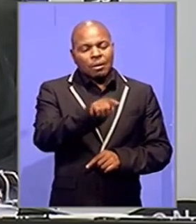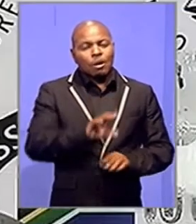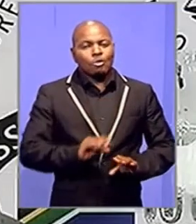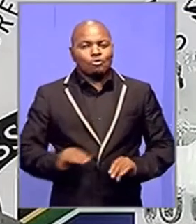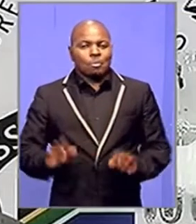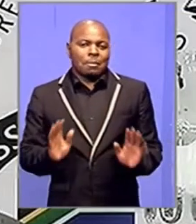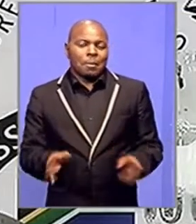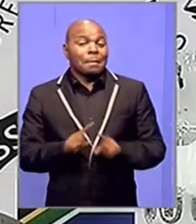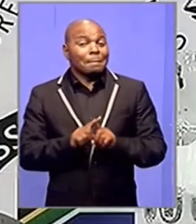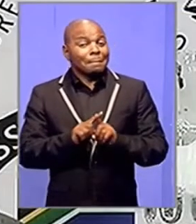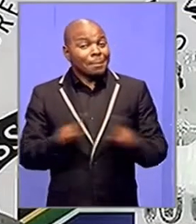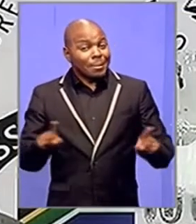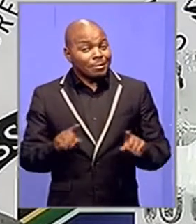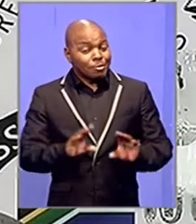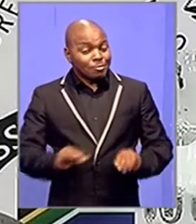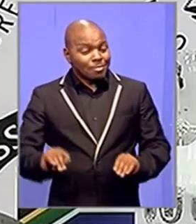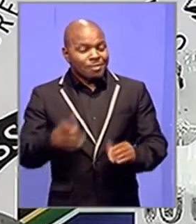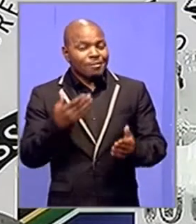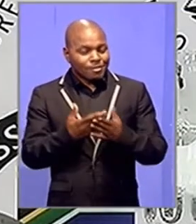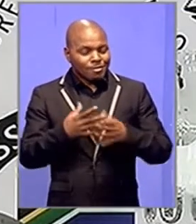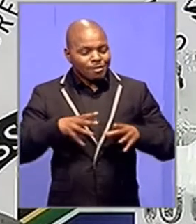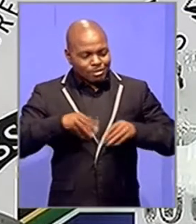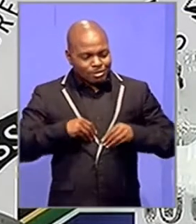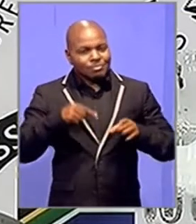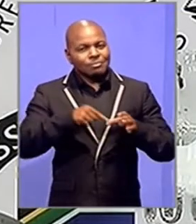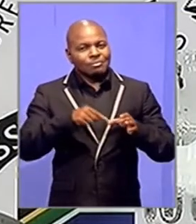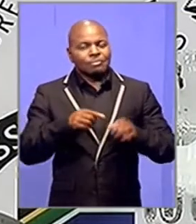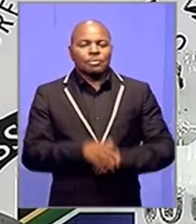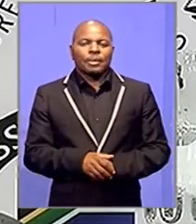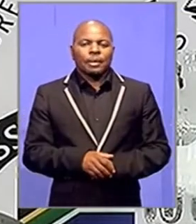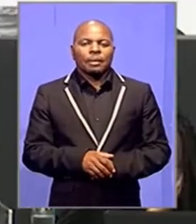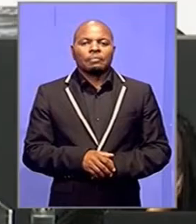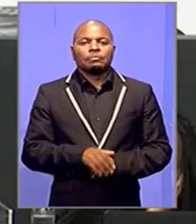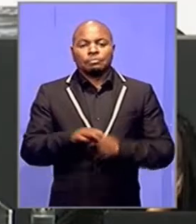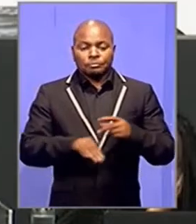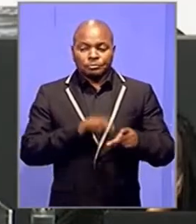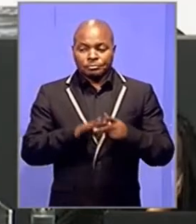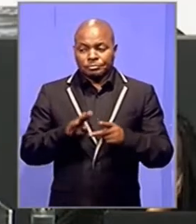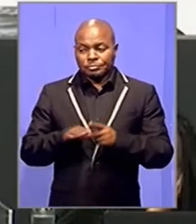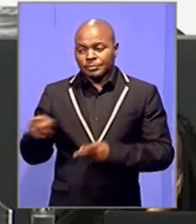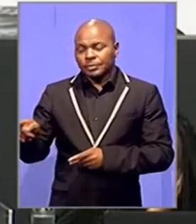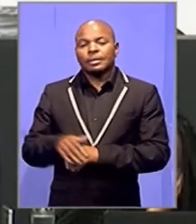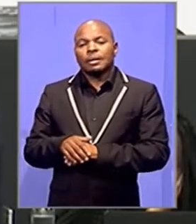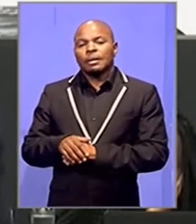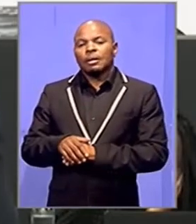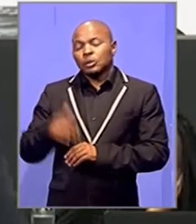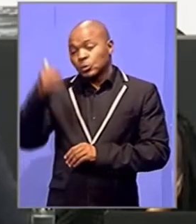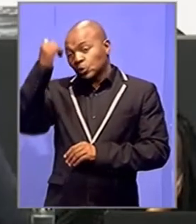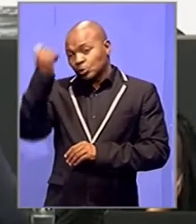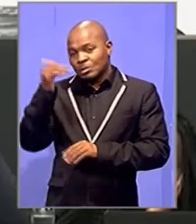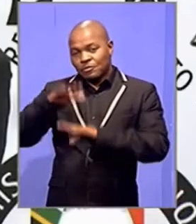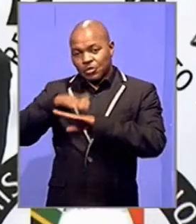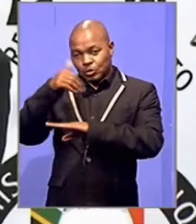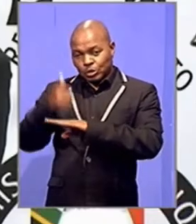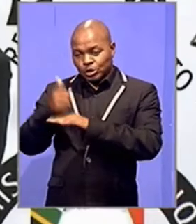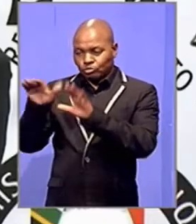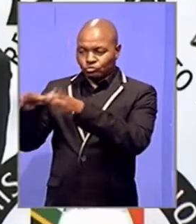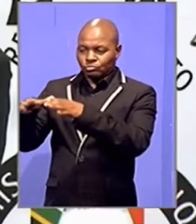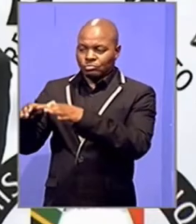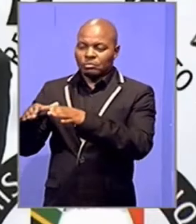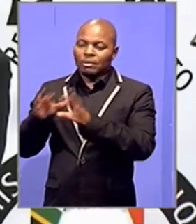empa menyenyetsi ya amoheleha tsamaisong ya komishene. Ha e arabela diphihlelong tsena tsa komishene, Zuma Foundation e